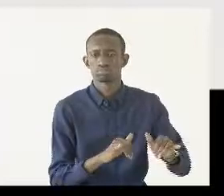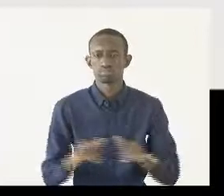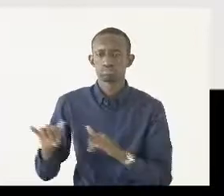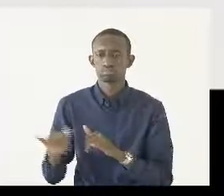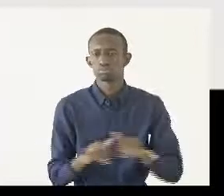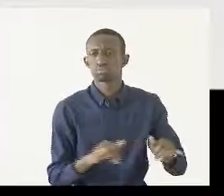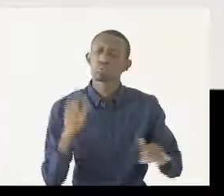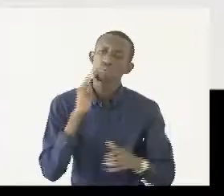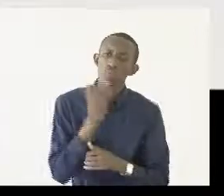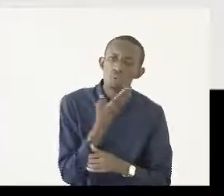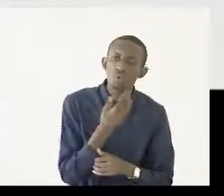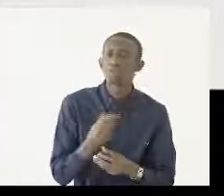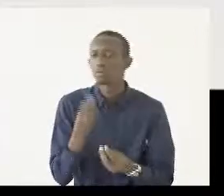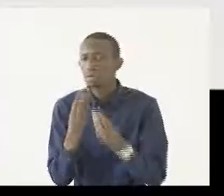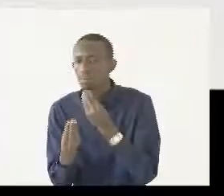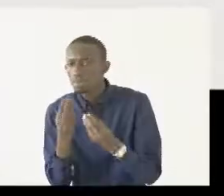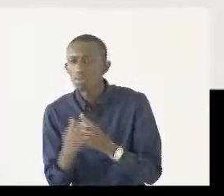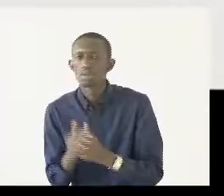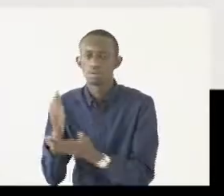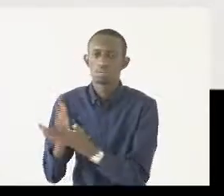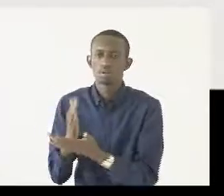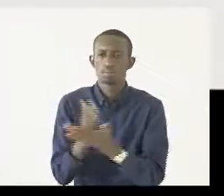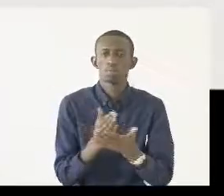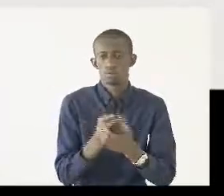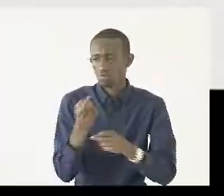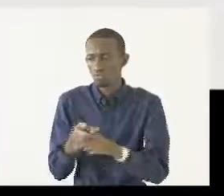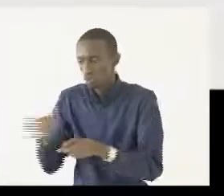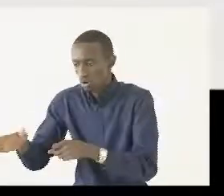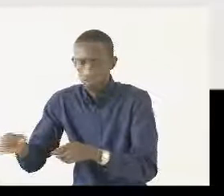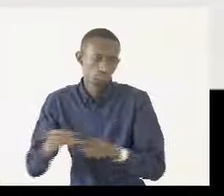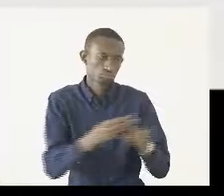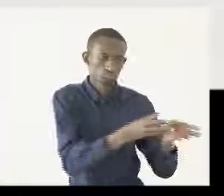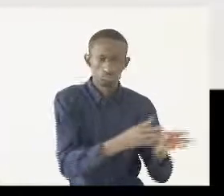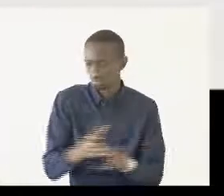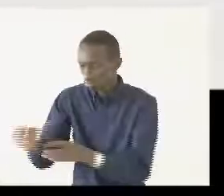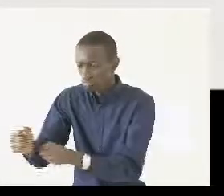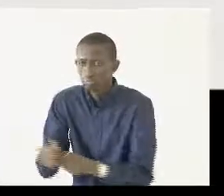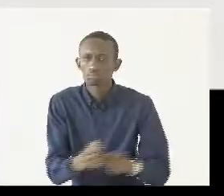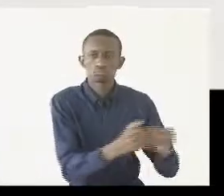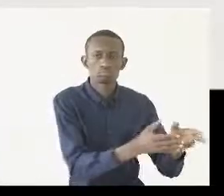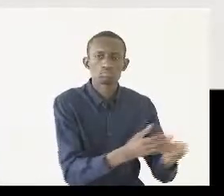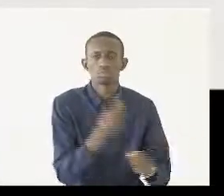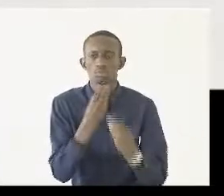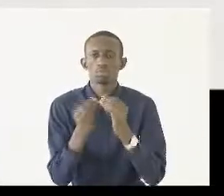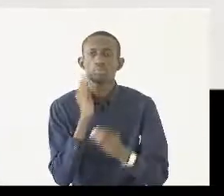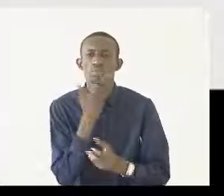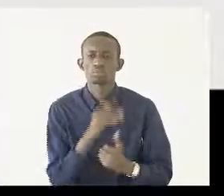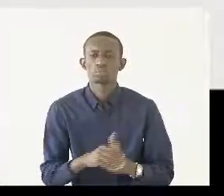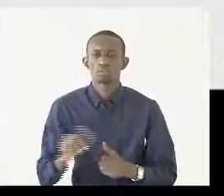salts, water, and food from one part of the plant to another. We have